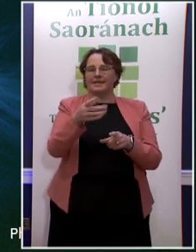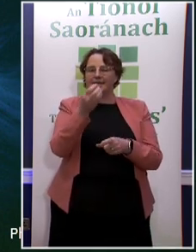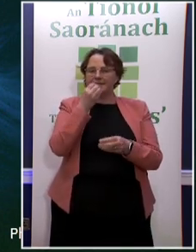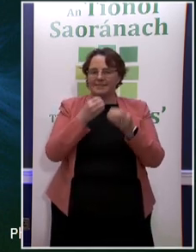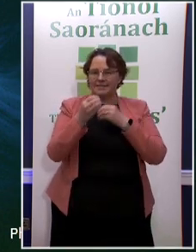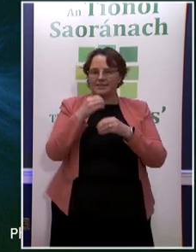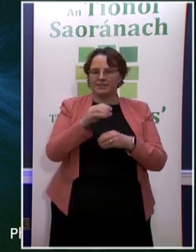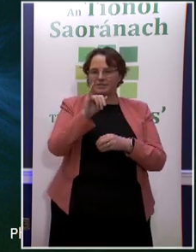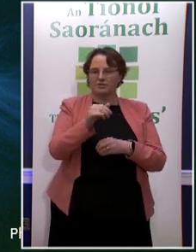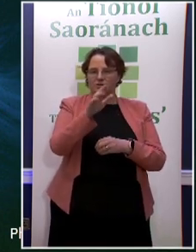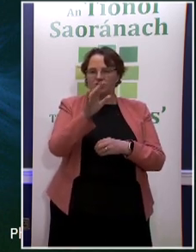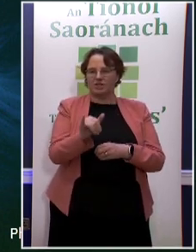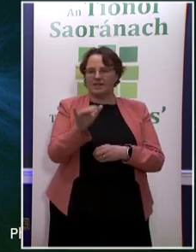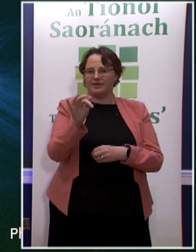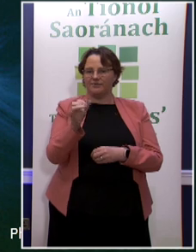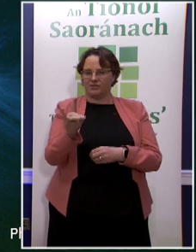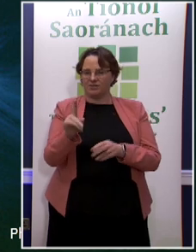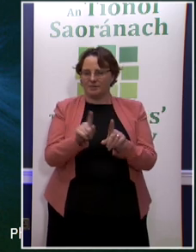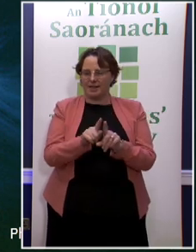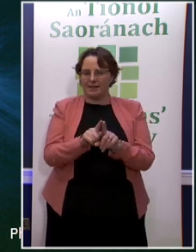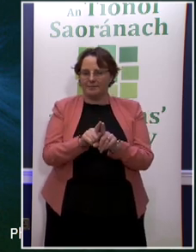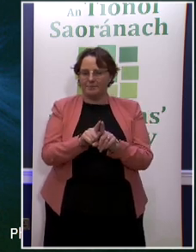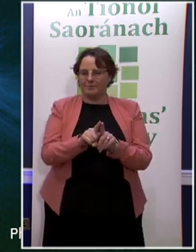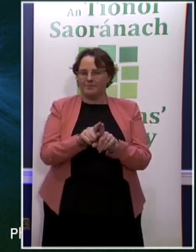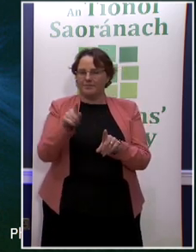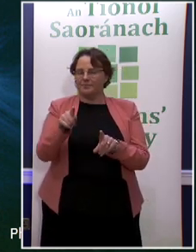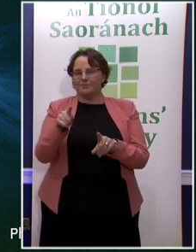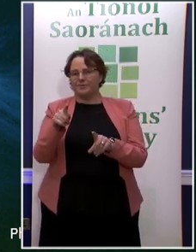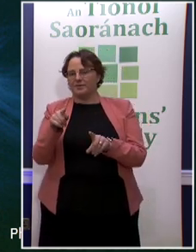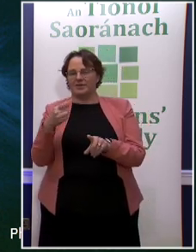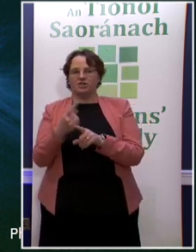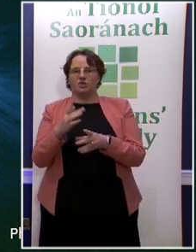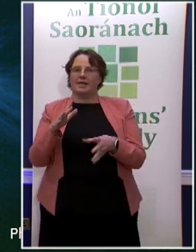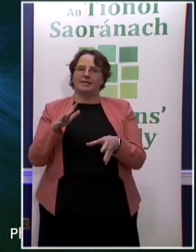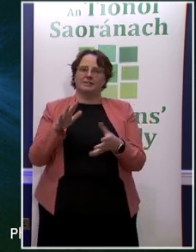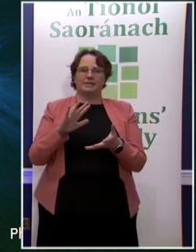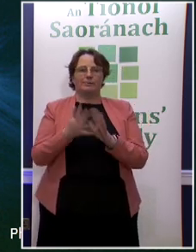those sunfish. So jellyfish are useful for something. They're not just there to sting you and spoil your day at the beach.